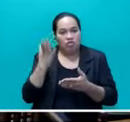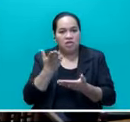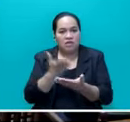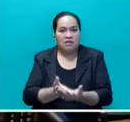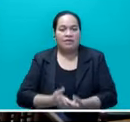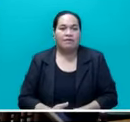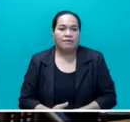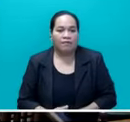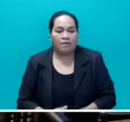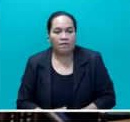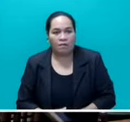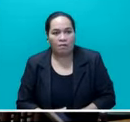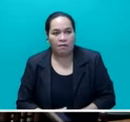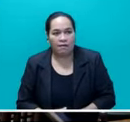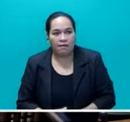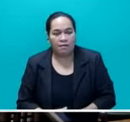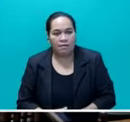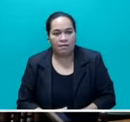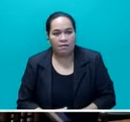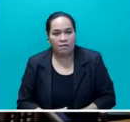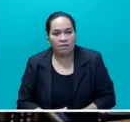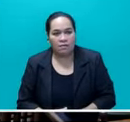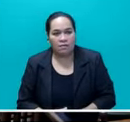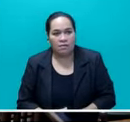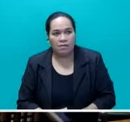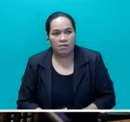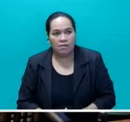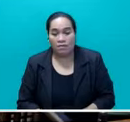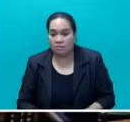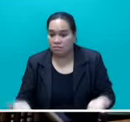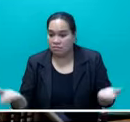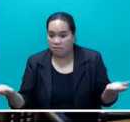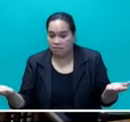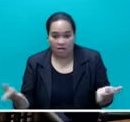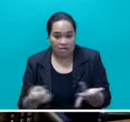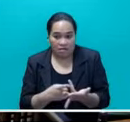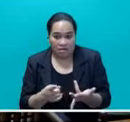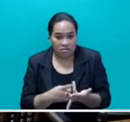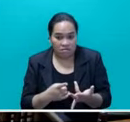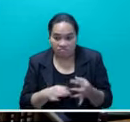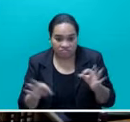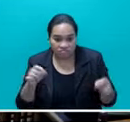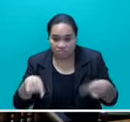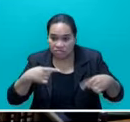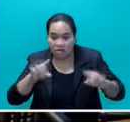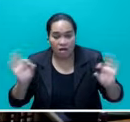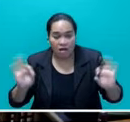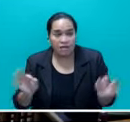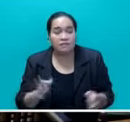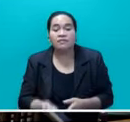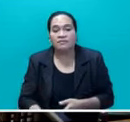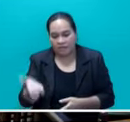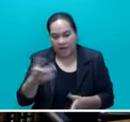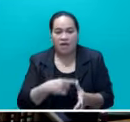The floor is still open. If there's anyone wishing to take the floor, there's no one wishing to take the floor. I give the floor to the Honorable